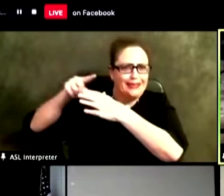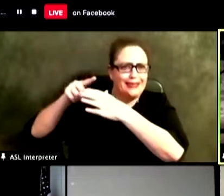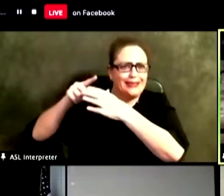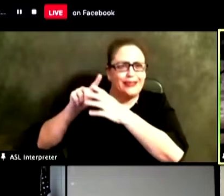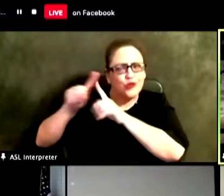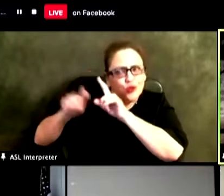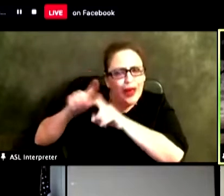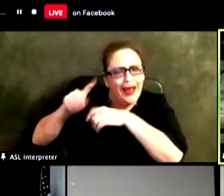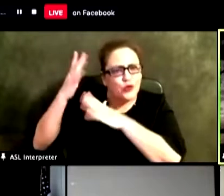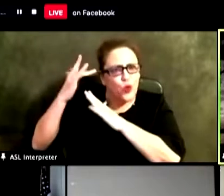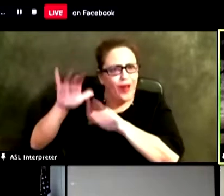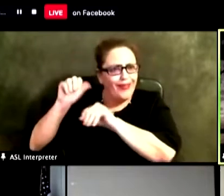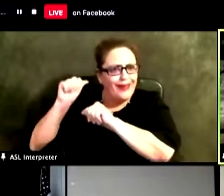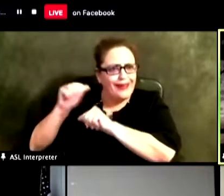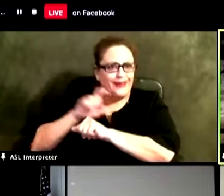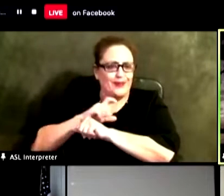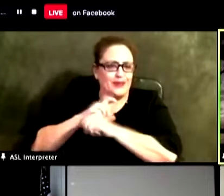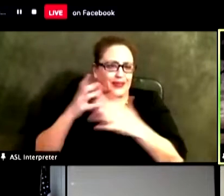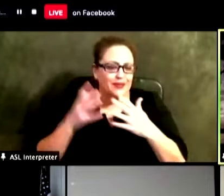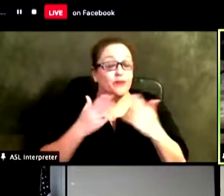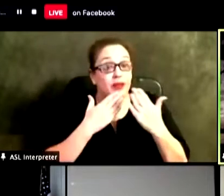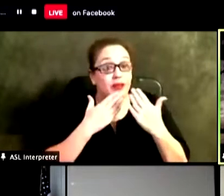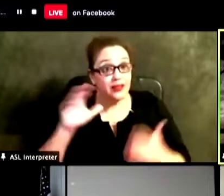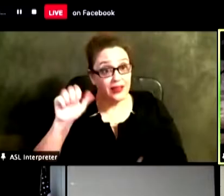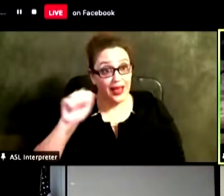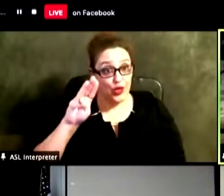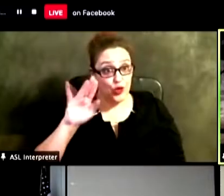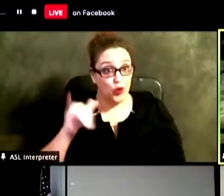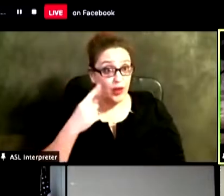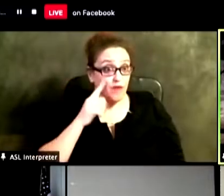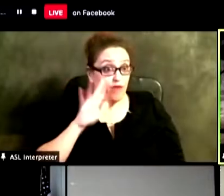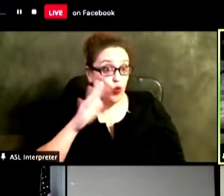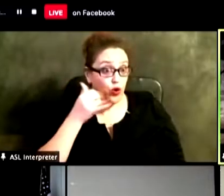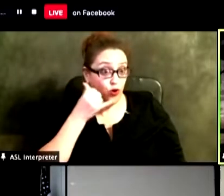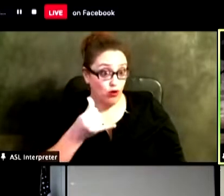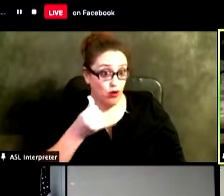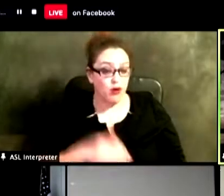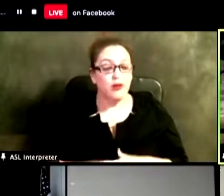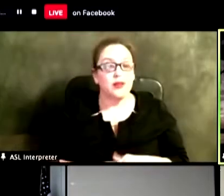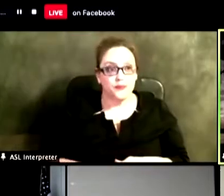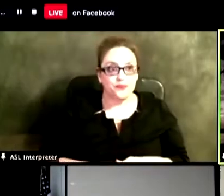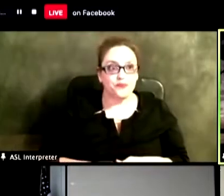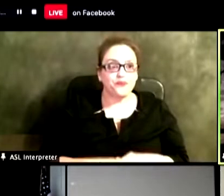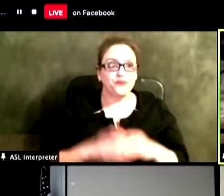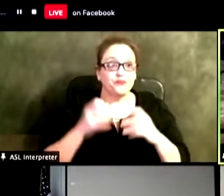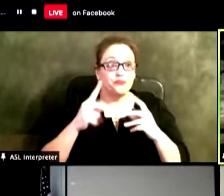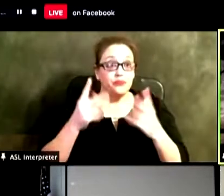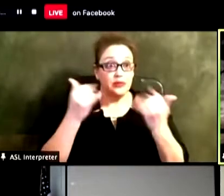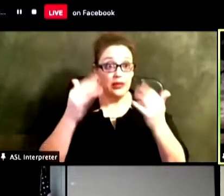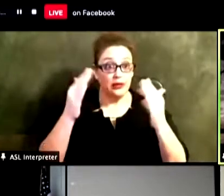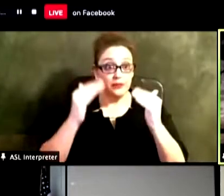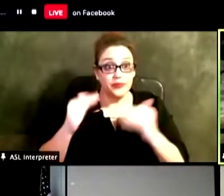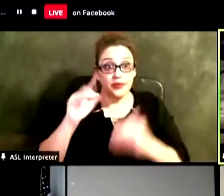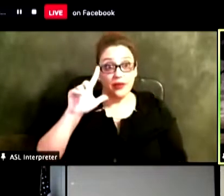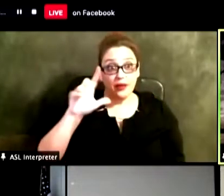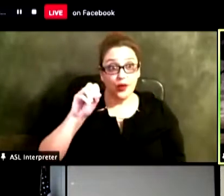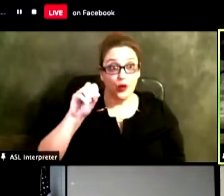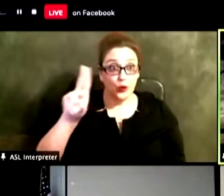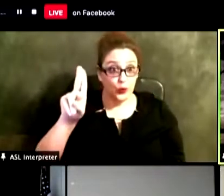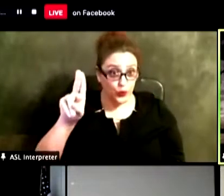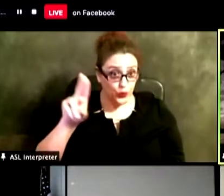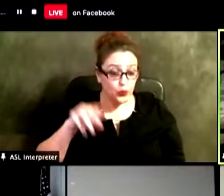very much. That was Amy calling us, and we're going to go next to Lou. And